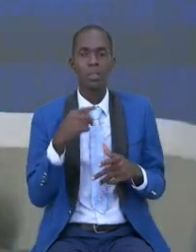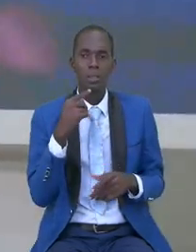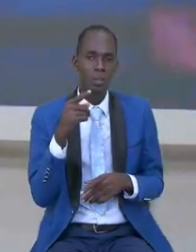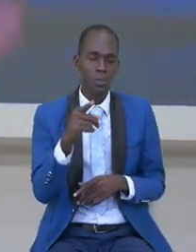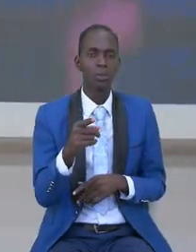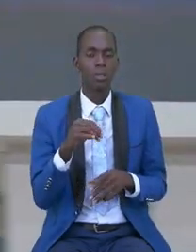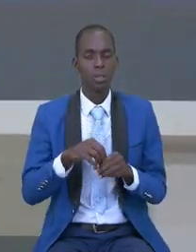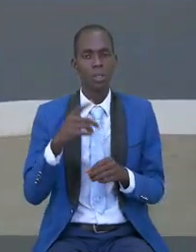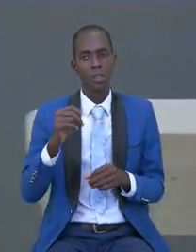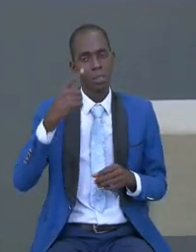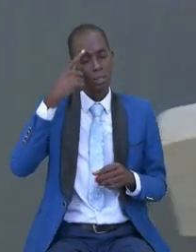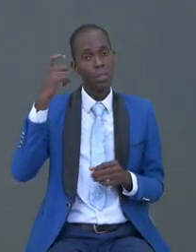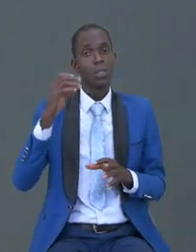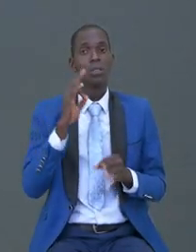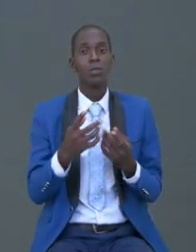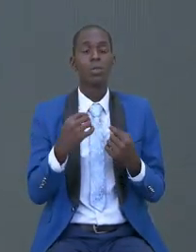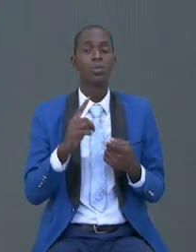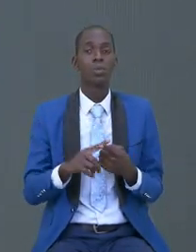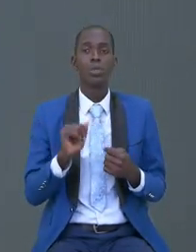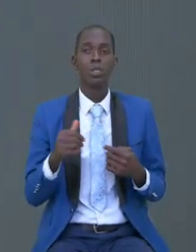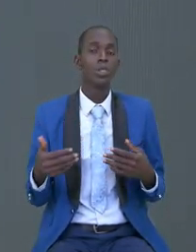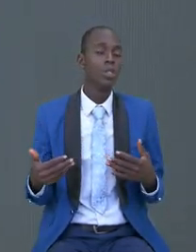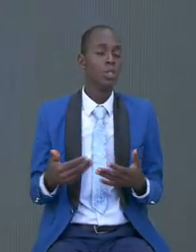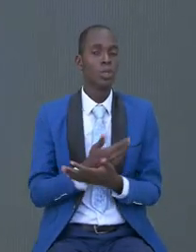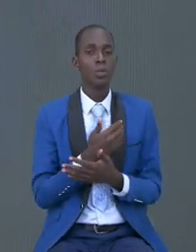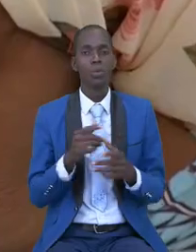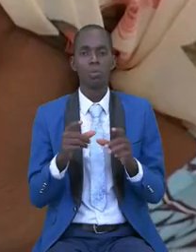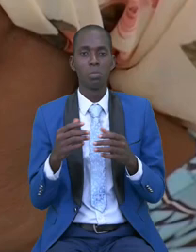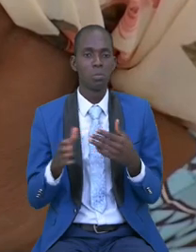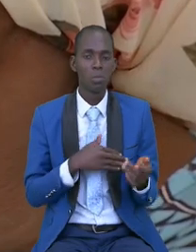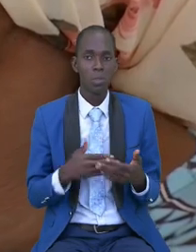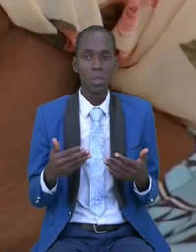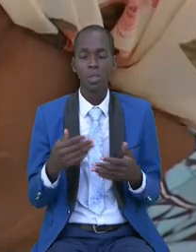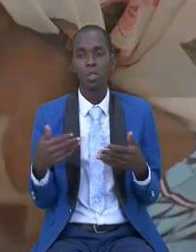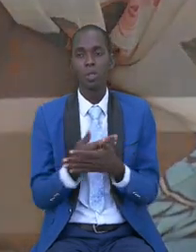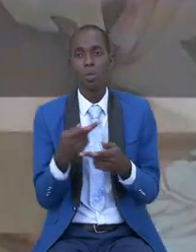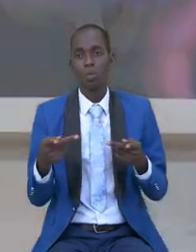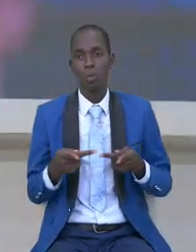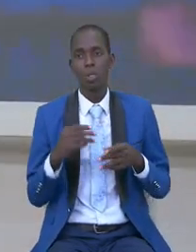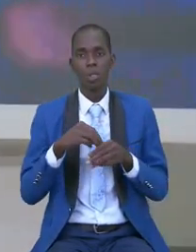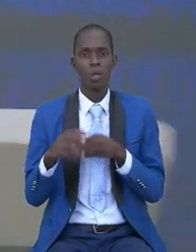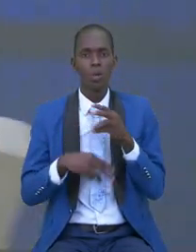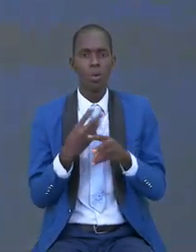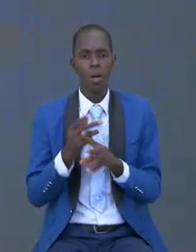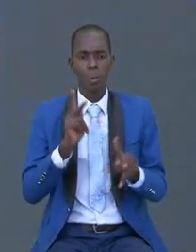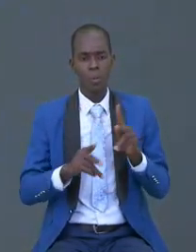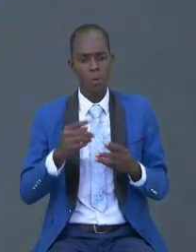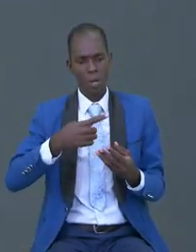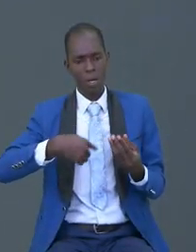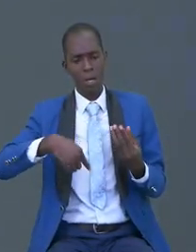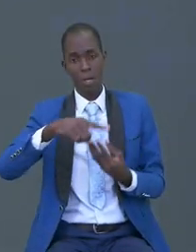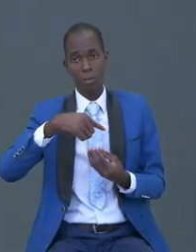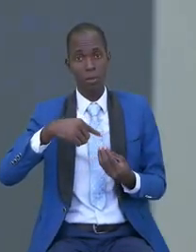you come to a new situation and a new locality in the world, and the people in that locality, they say, come, come,